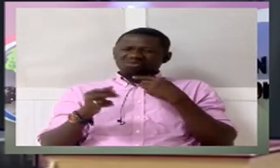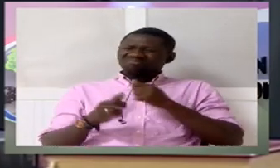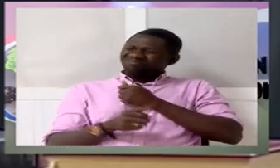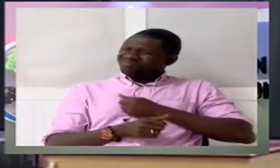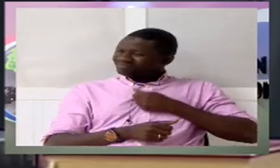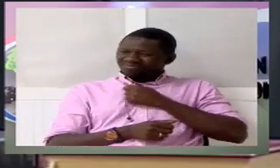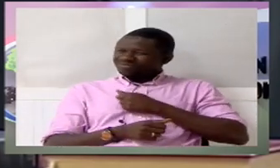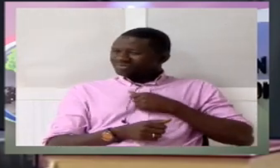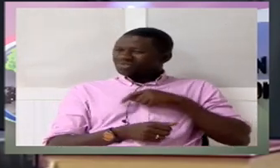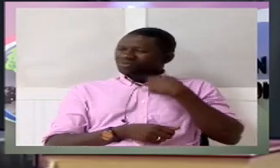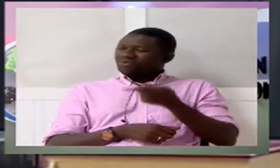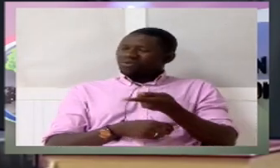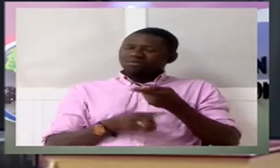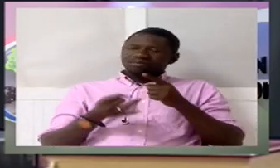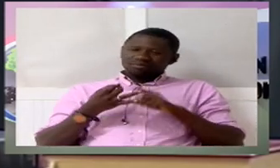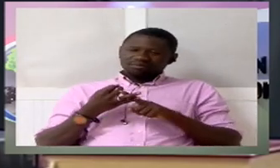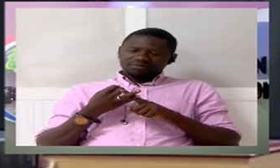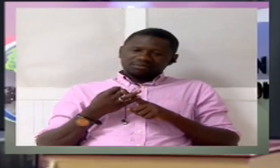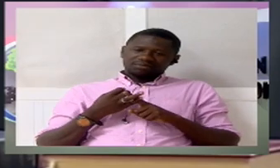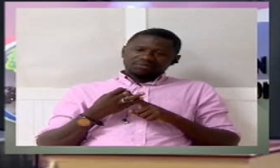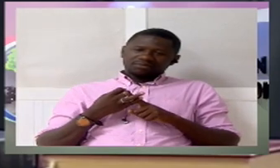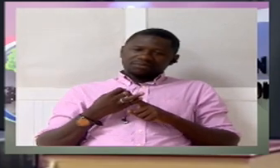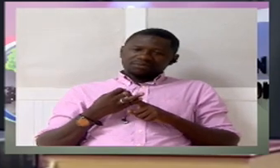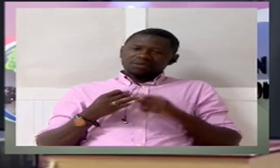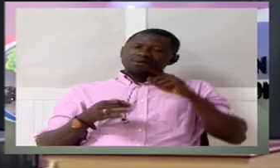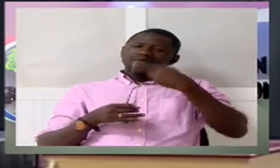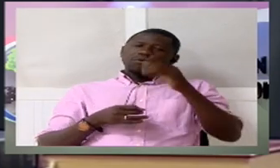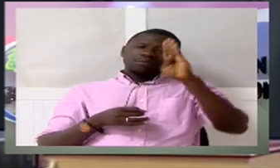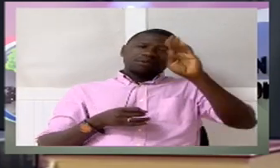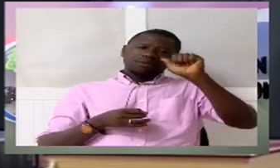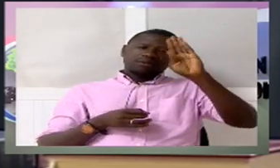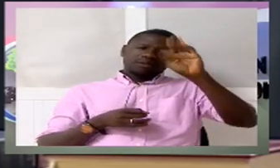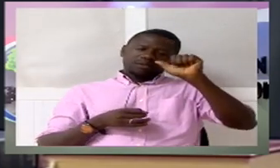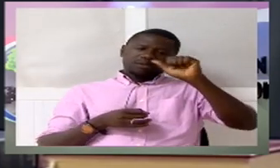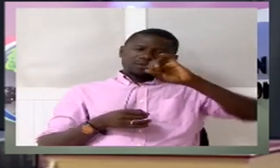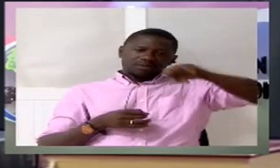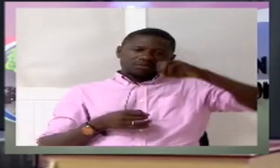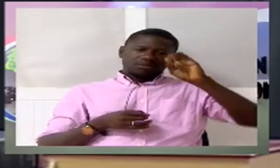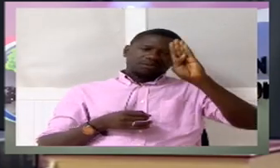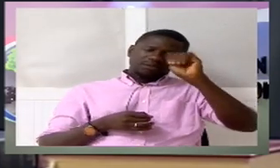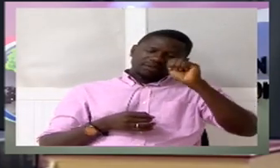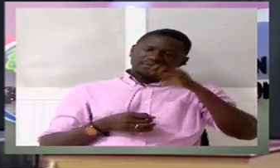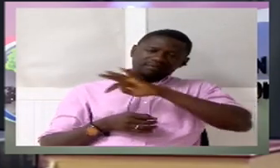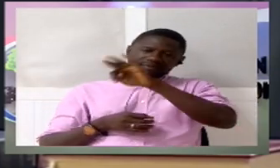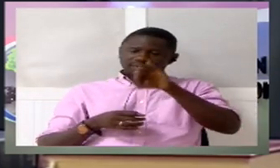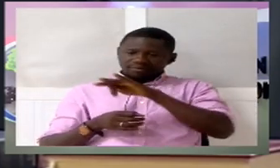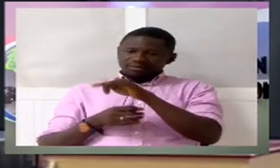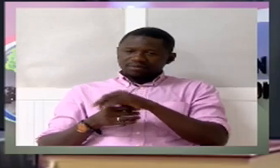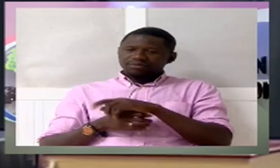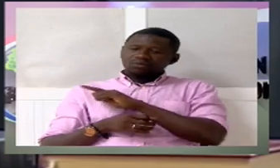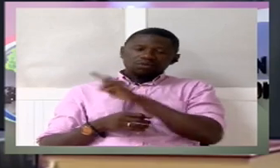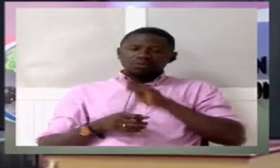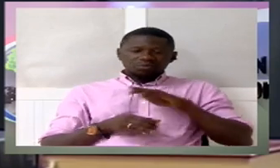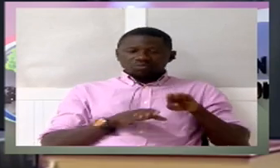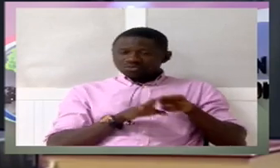hani bunya ni hormone bunya soto for Baba Job's family. Baba Job la familie. We move around all